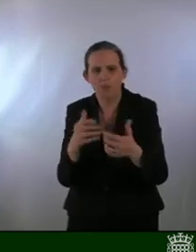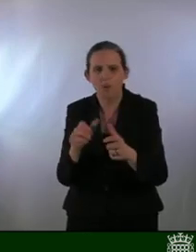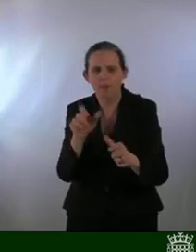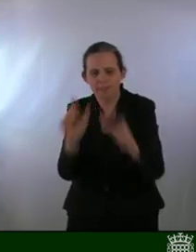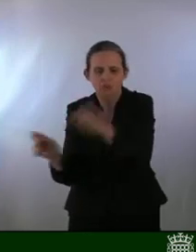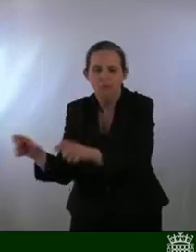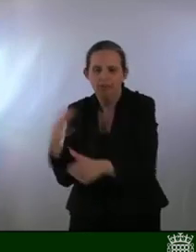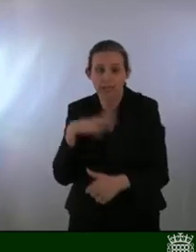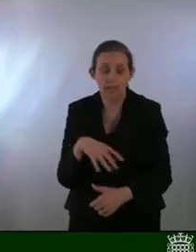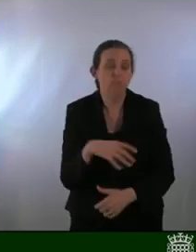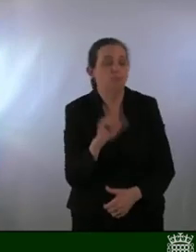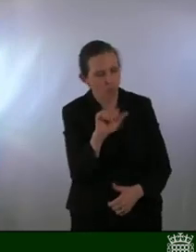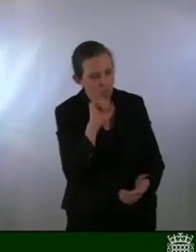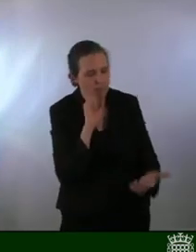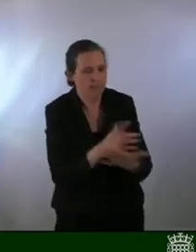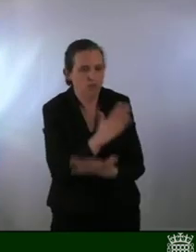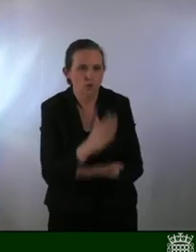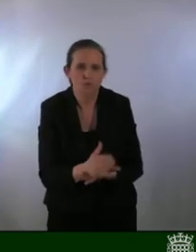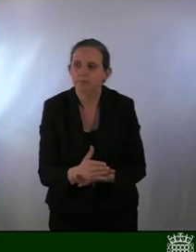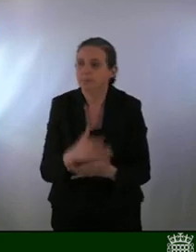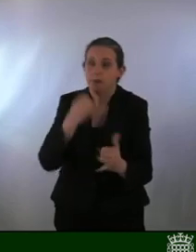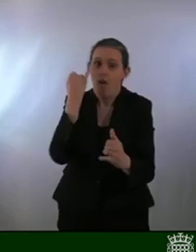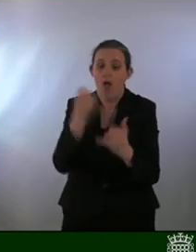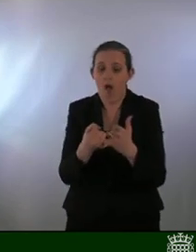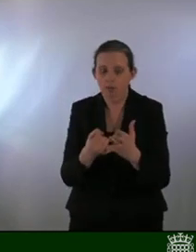Yes. The last, but certainly not the least, Jim Shannon.